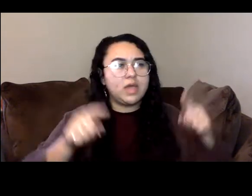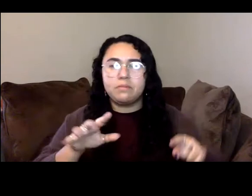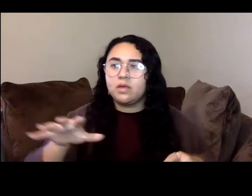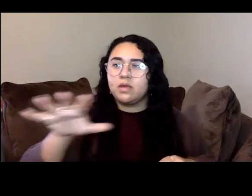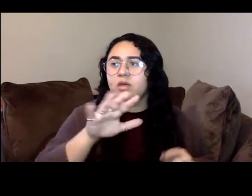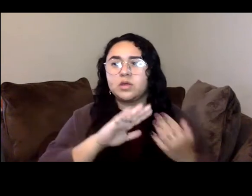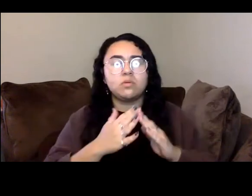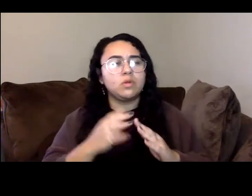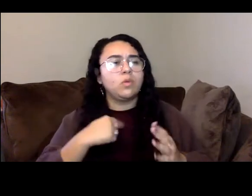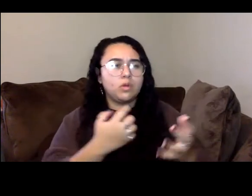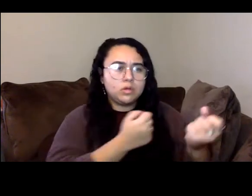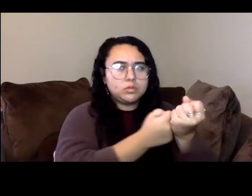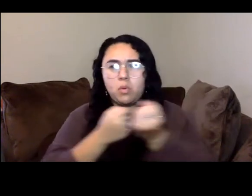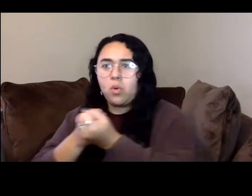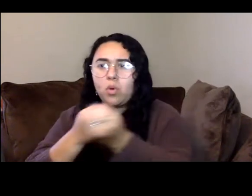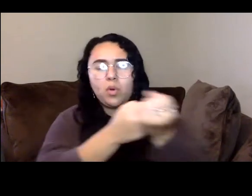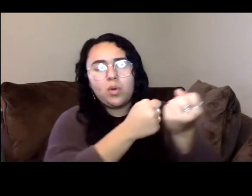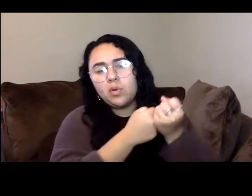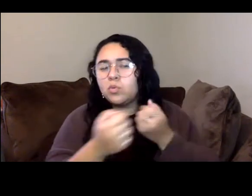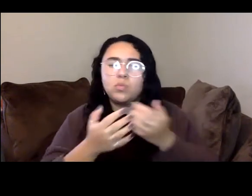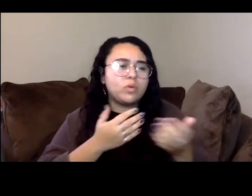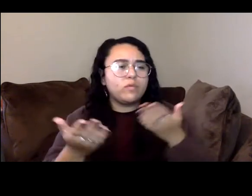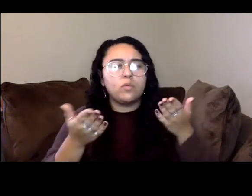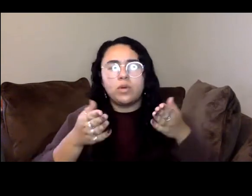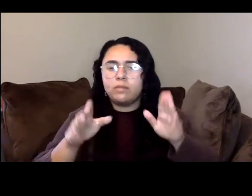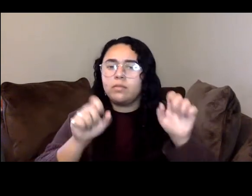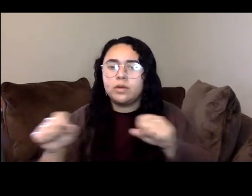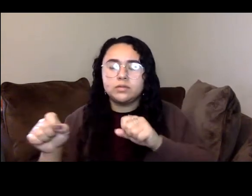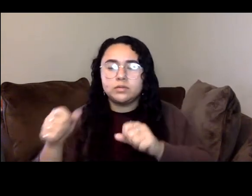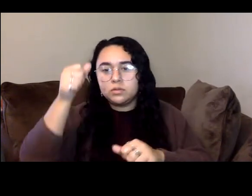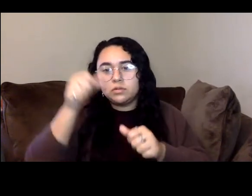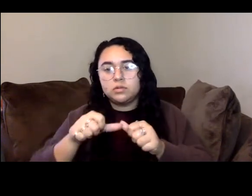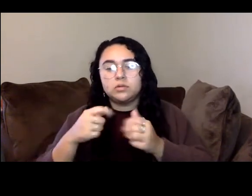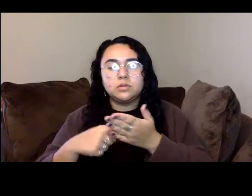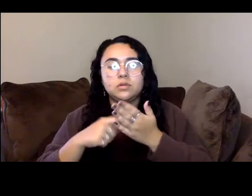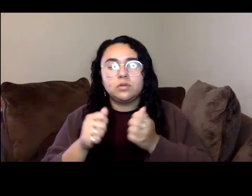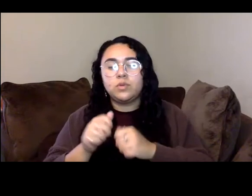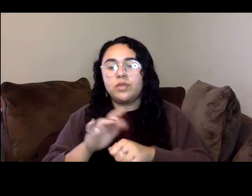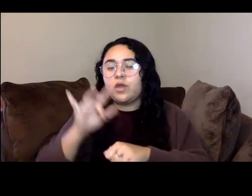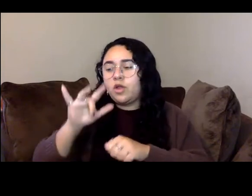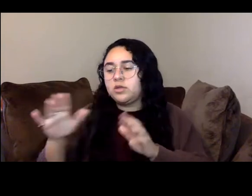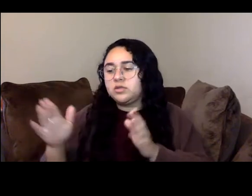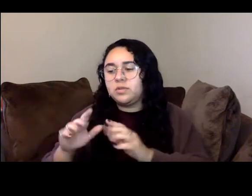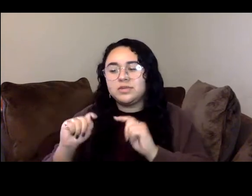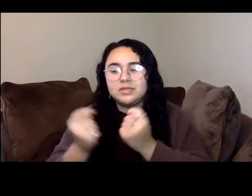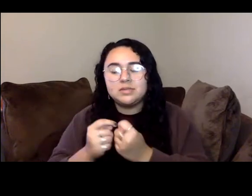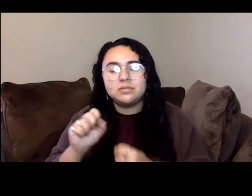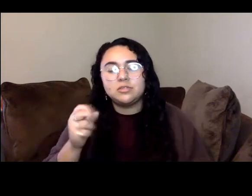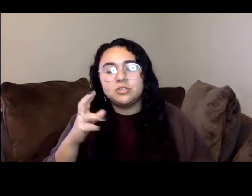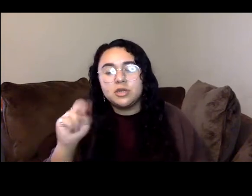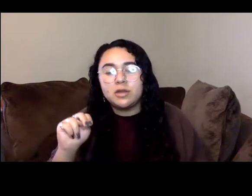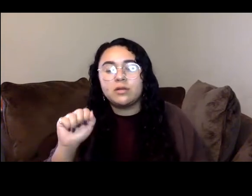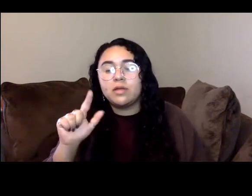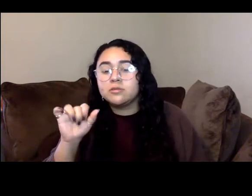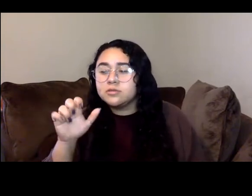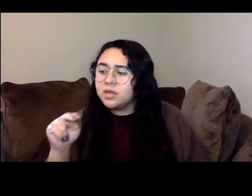a support in any way that we could. I remember talking with our early small team, Sharon and Allison, and saying,